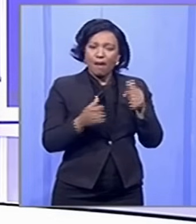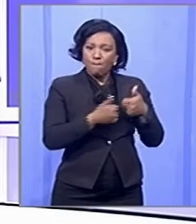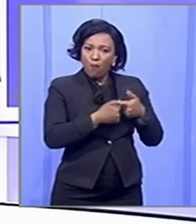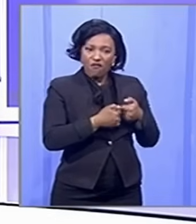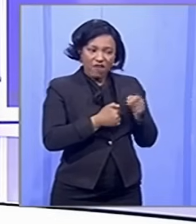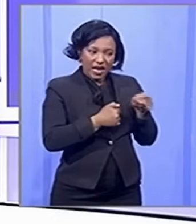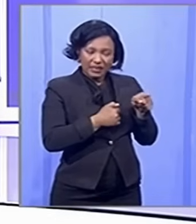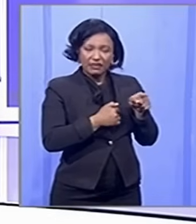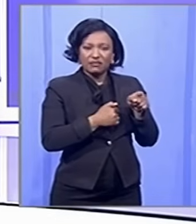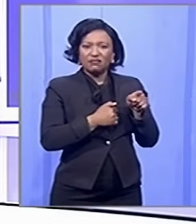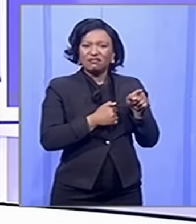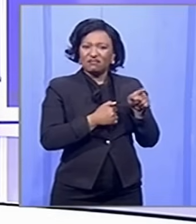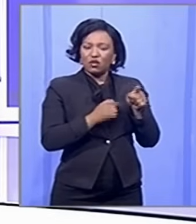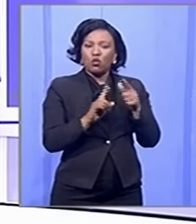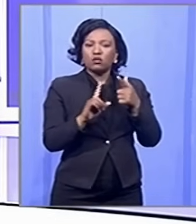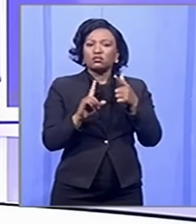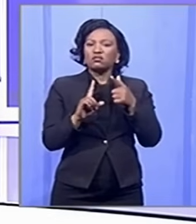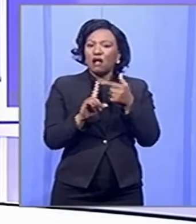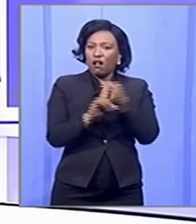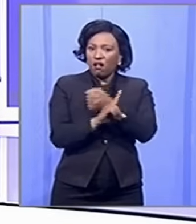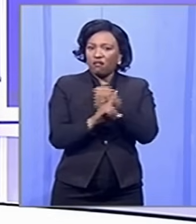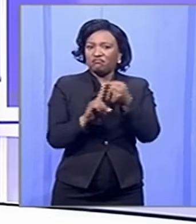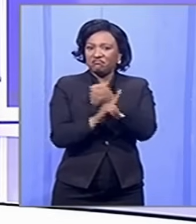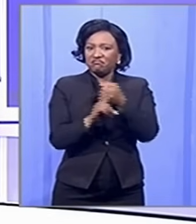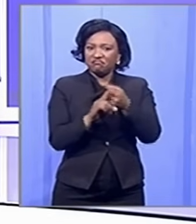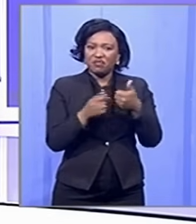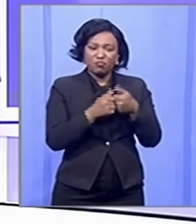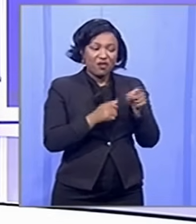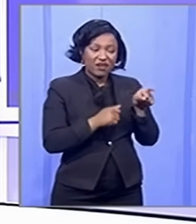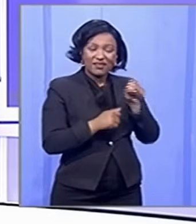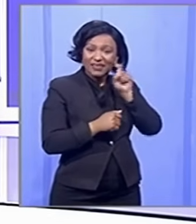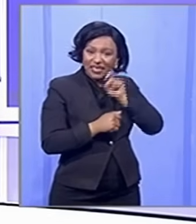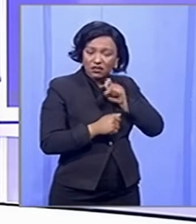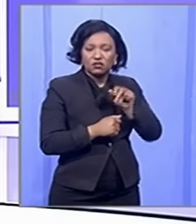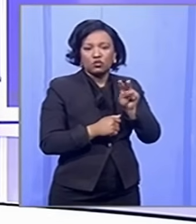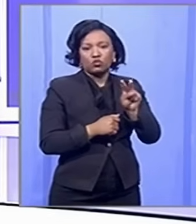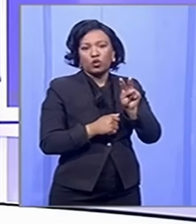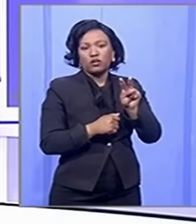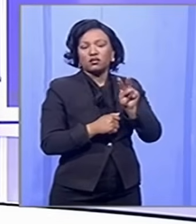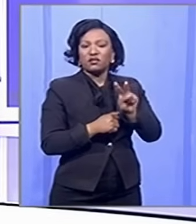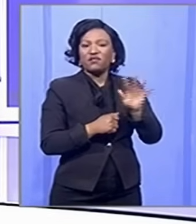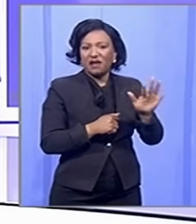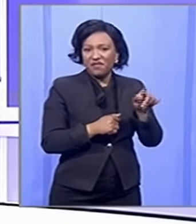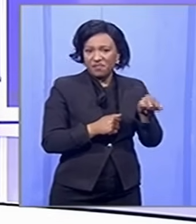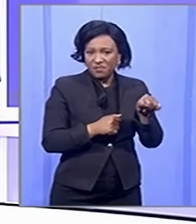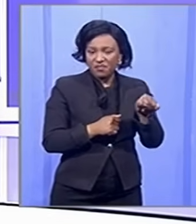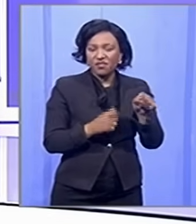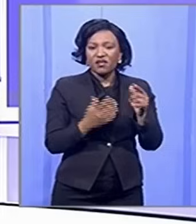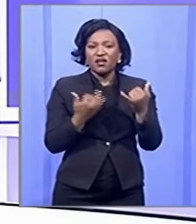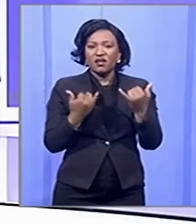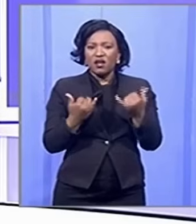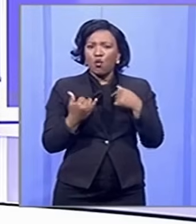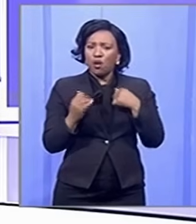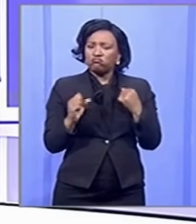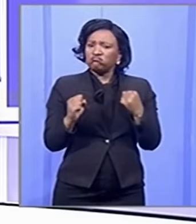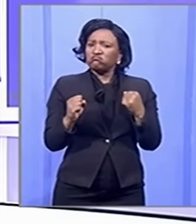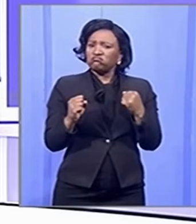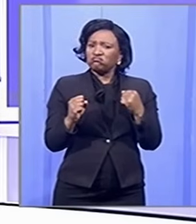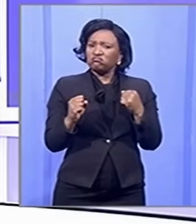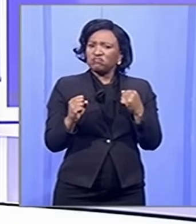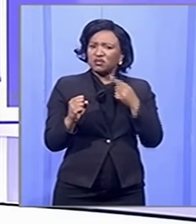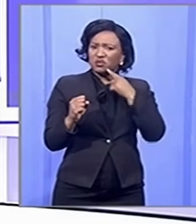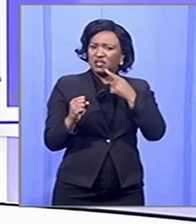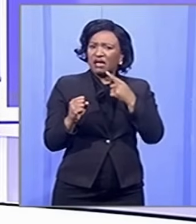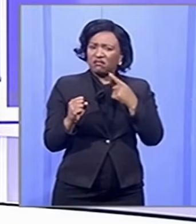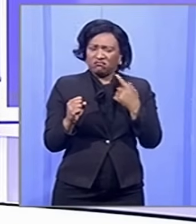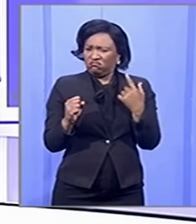go tšwa go lesogana la gagwe la mengwaga ye 25 leo le gakanegilego le tiile gore o hwile